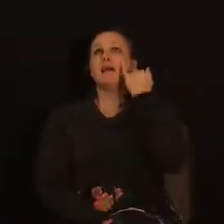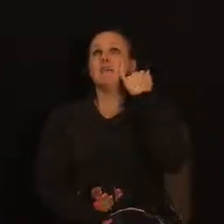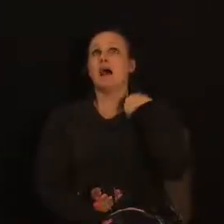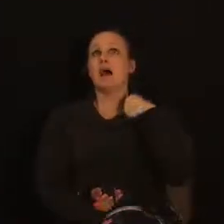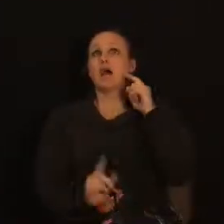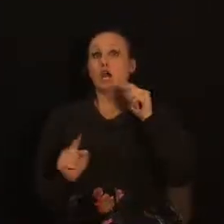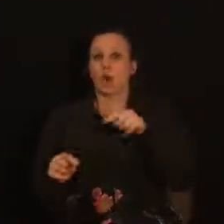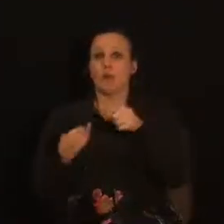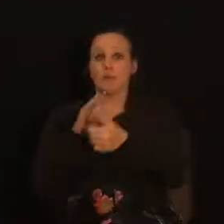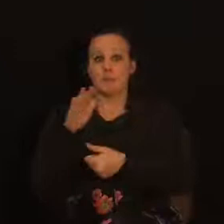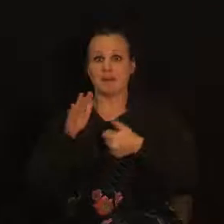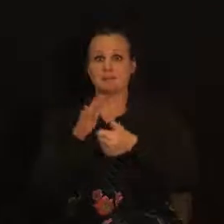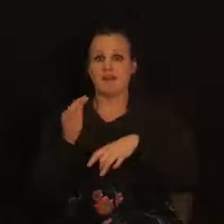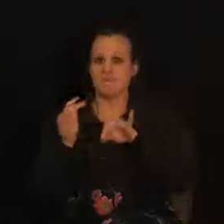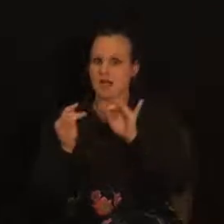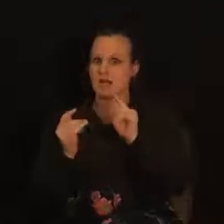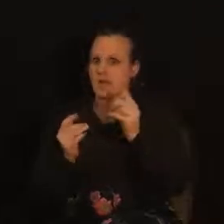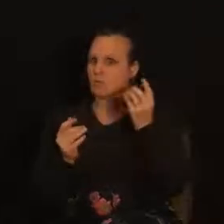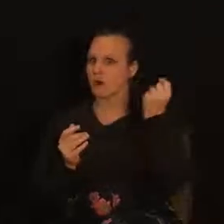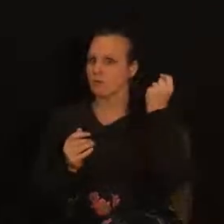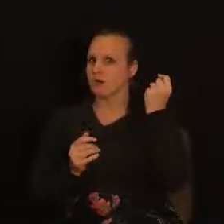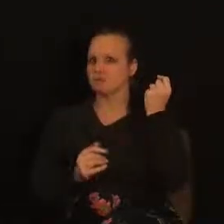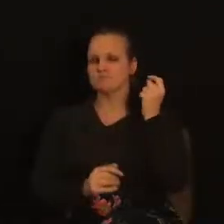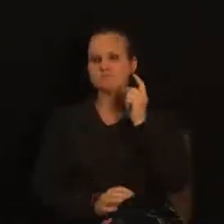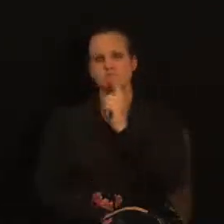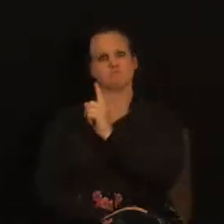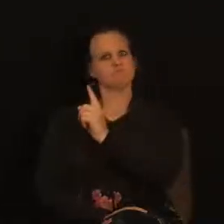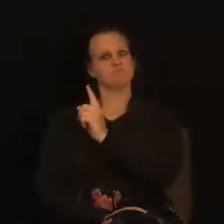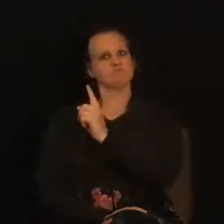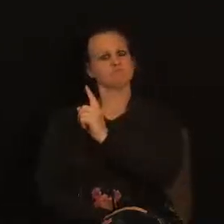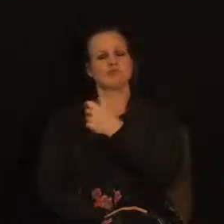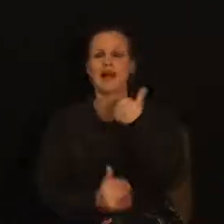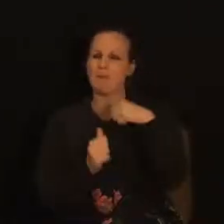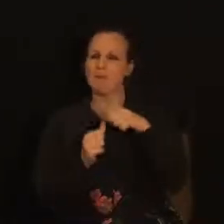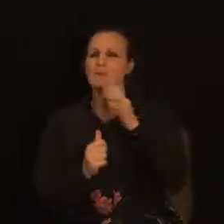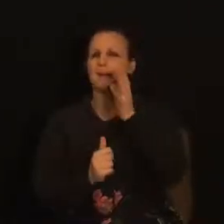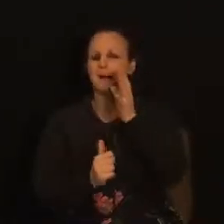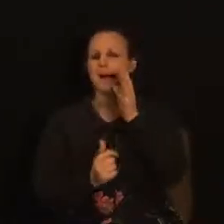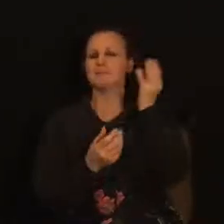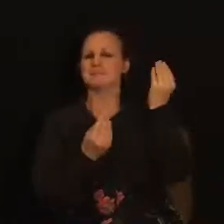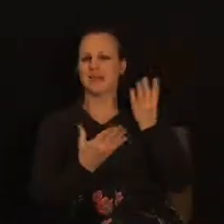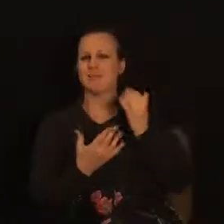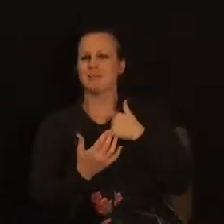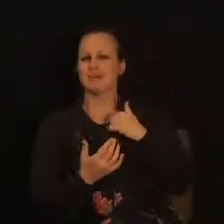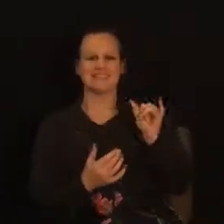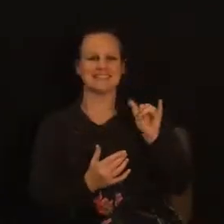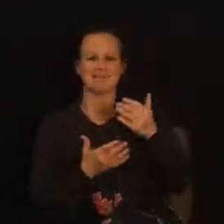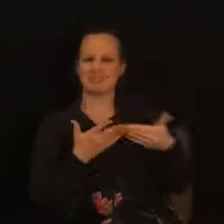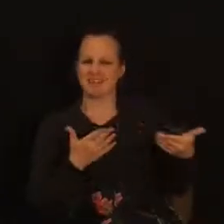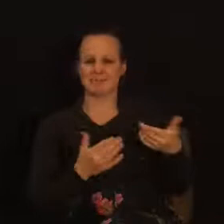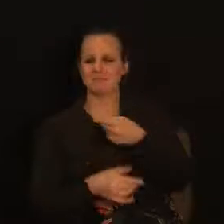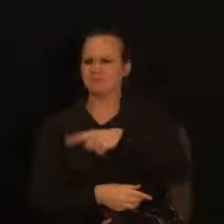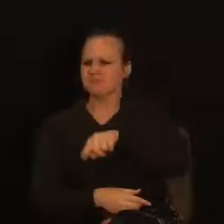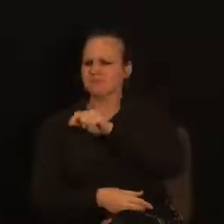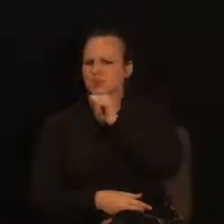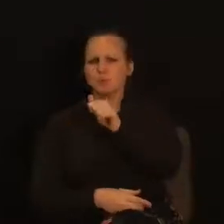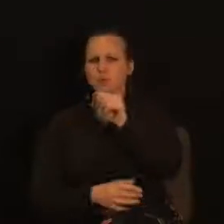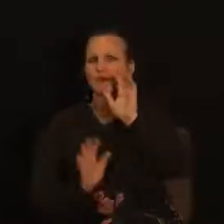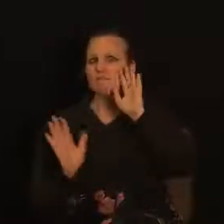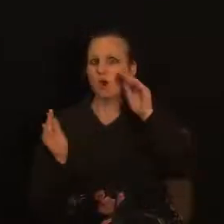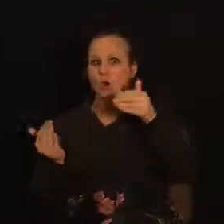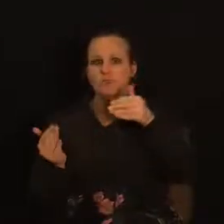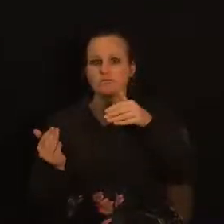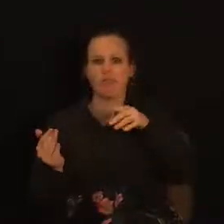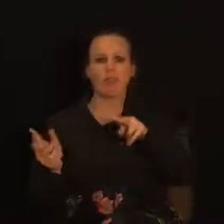it, you know? And I remember my mom saying that same thing to me, because they weren't exactly focused